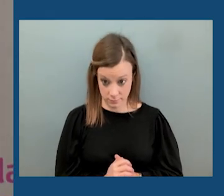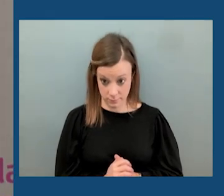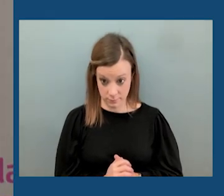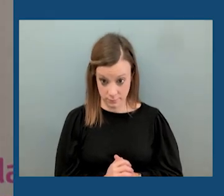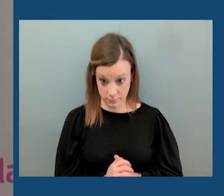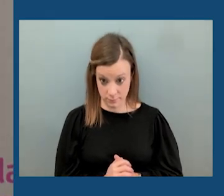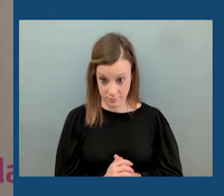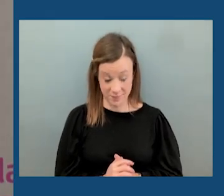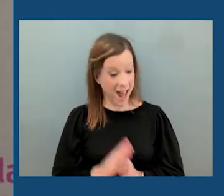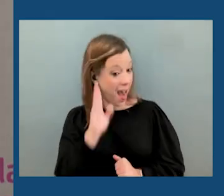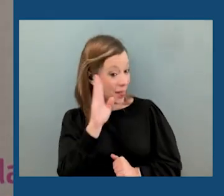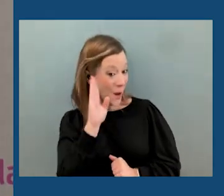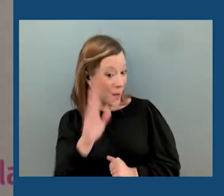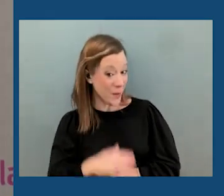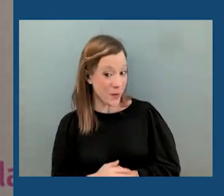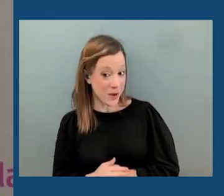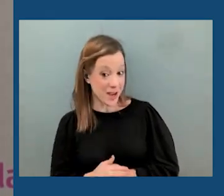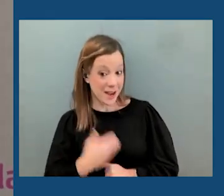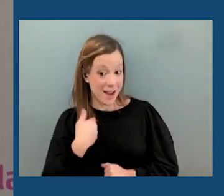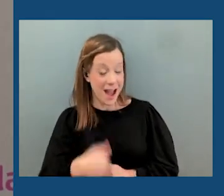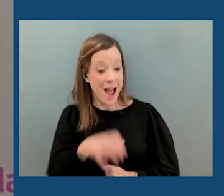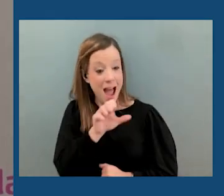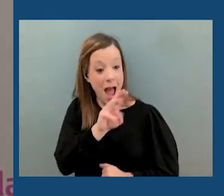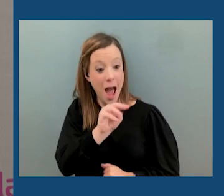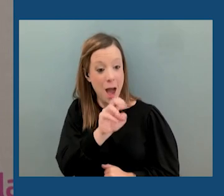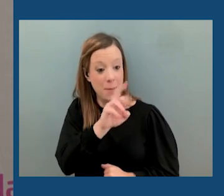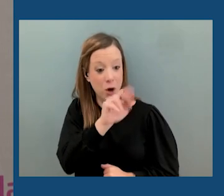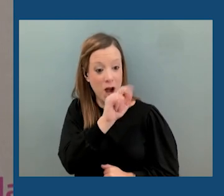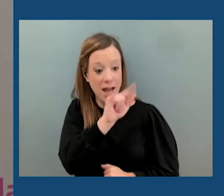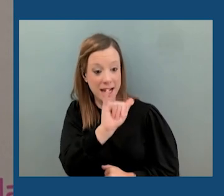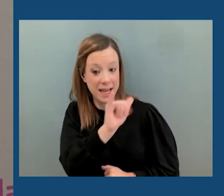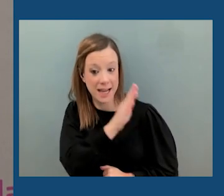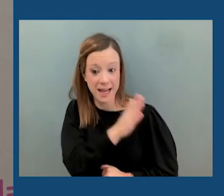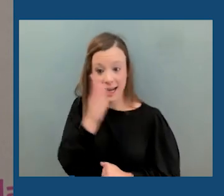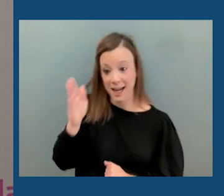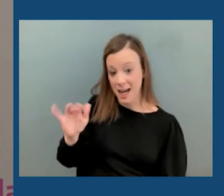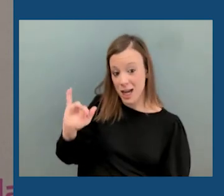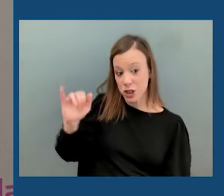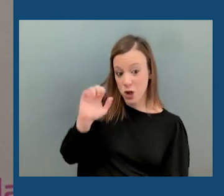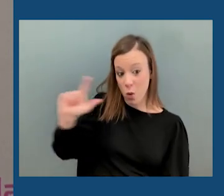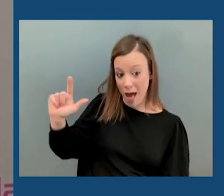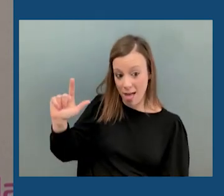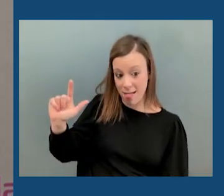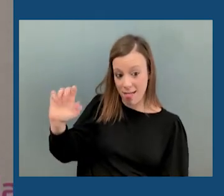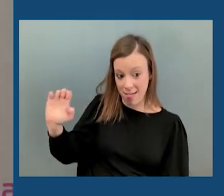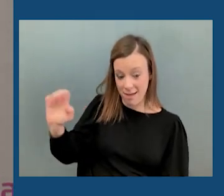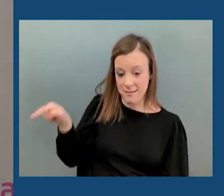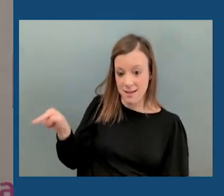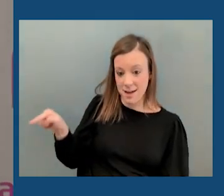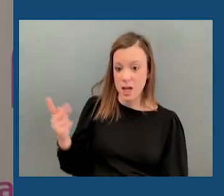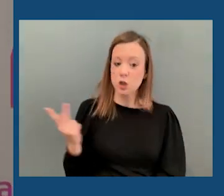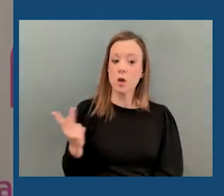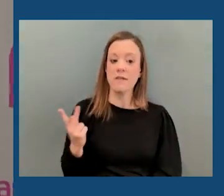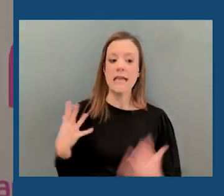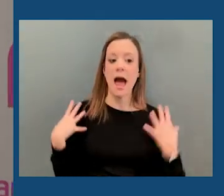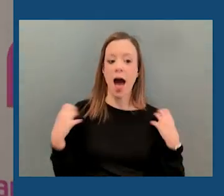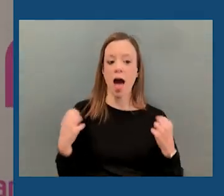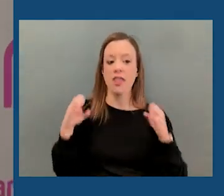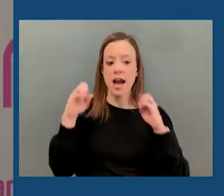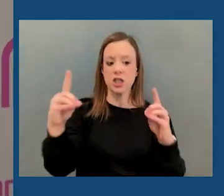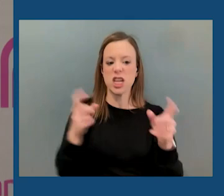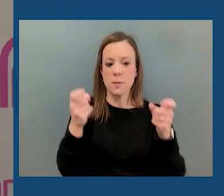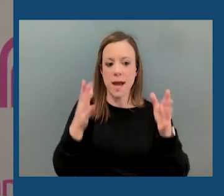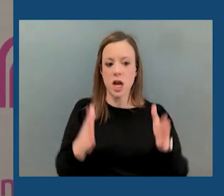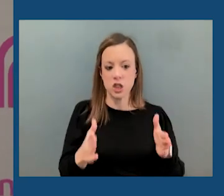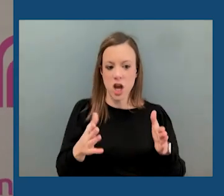Hello, folks. My name is Em Marati, and this is my fellow manager, Joelle Shantz, and we are health education managers at Planned Parenthood Hudson